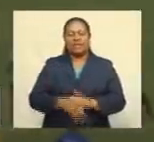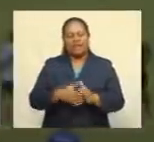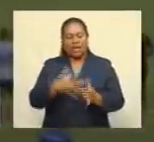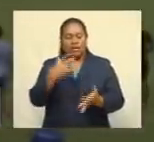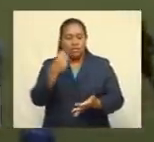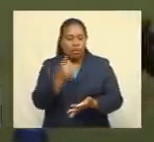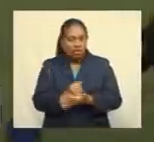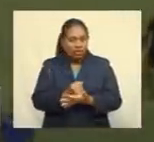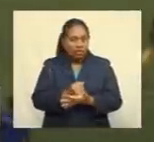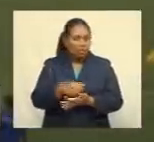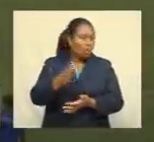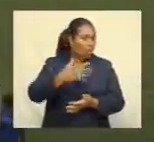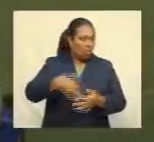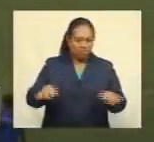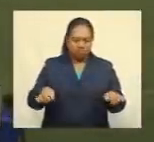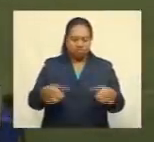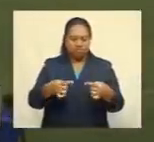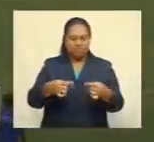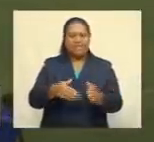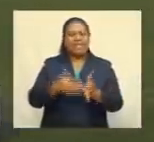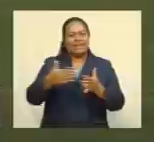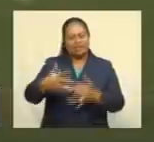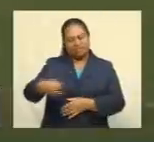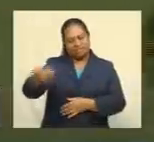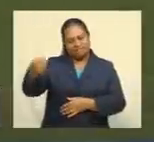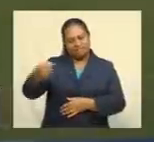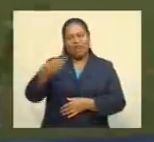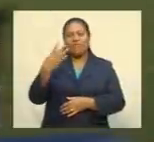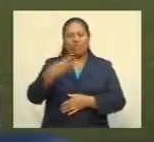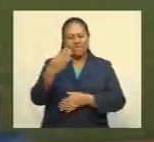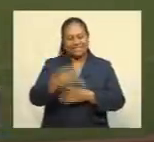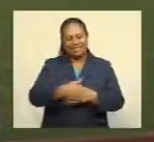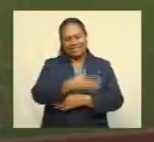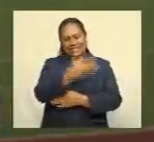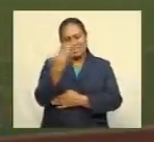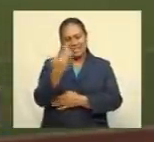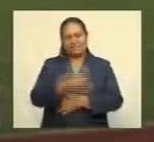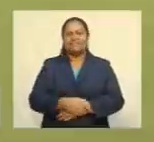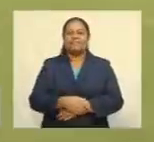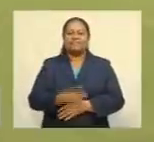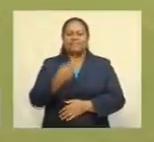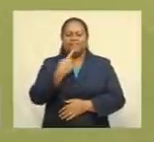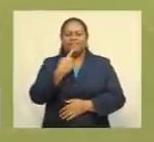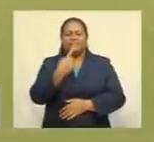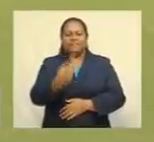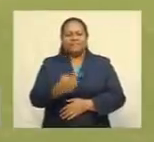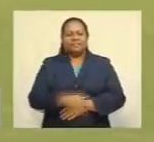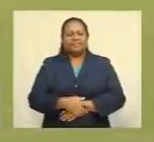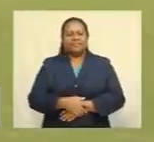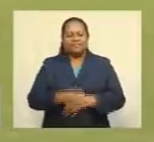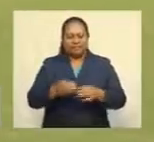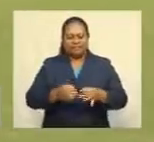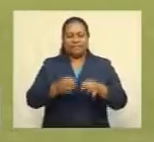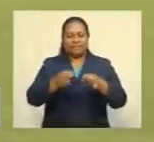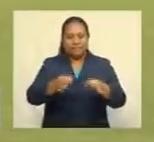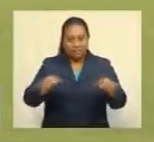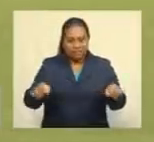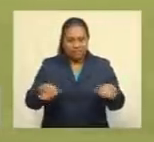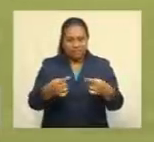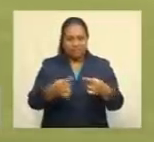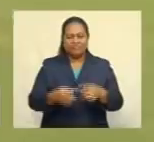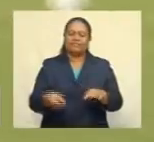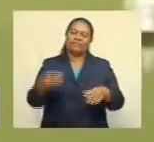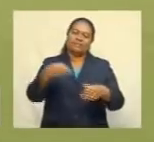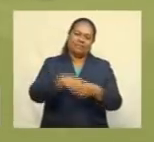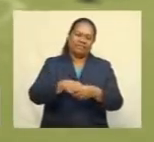that all competitions are on hold for the next 14 days. Chief Executive Mohammed Yusuf says the deferred competitions include the Digital